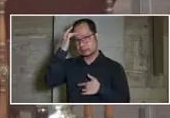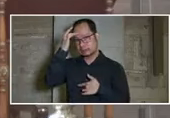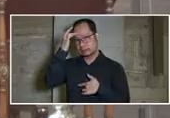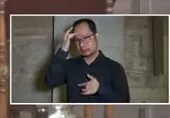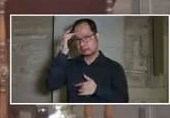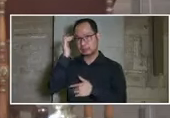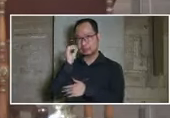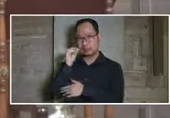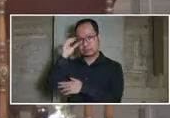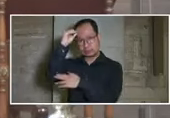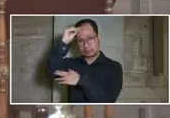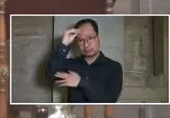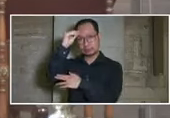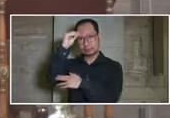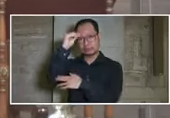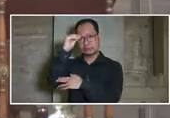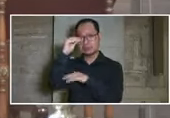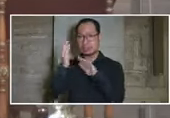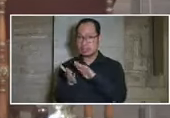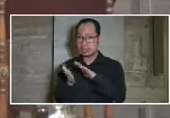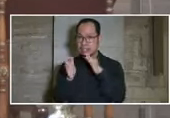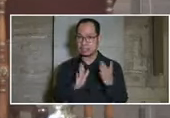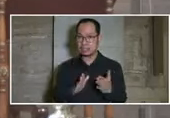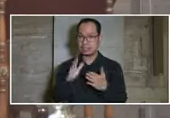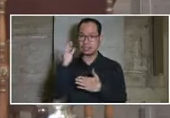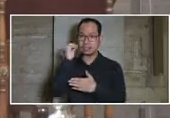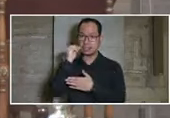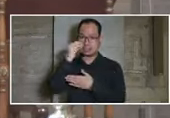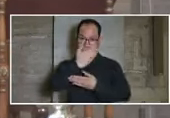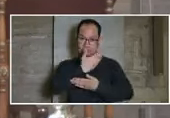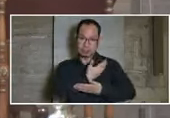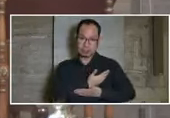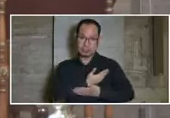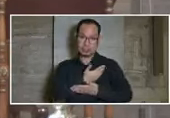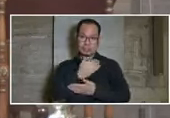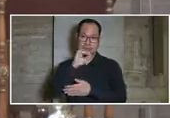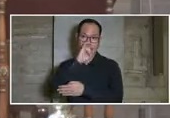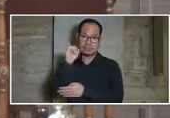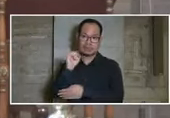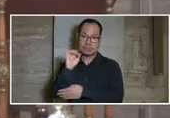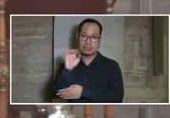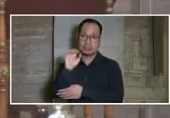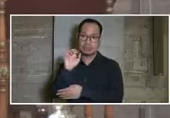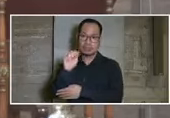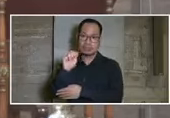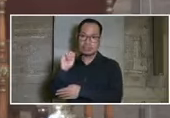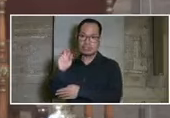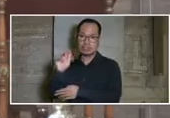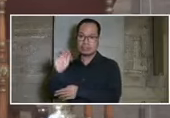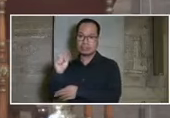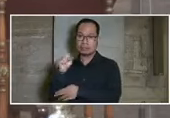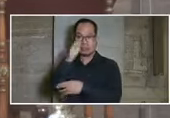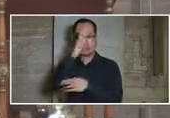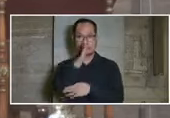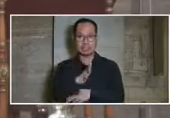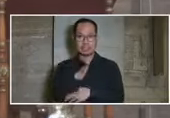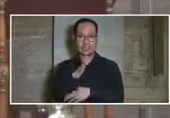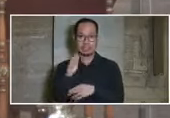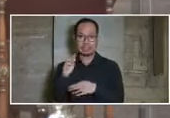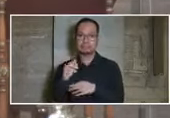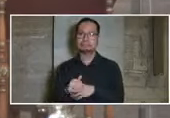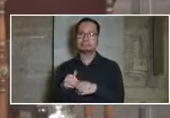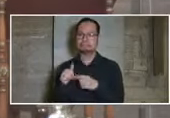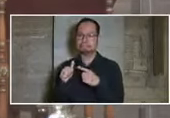woman, the death of the daughter of Jairus, God, at first